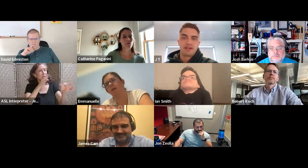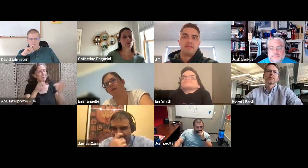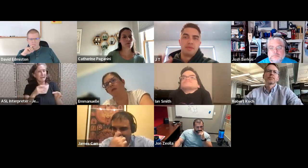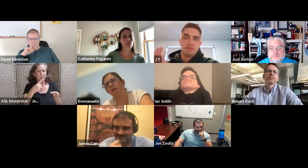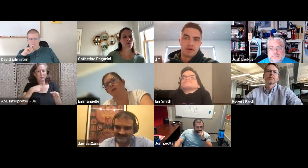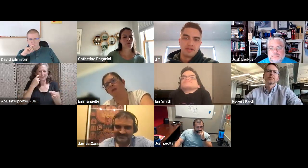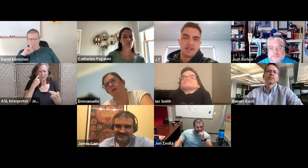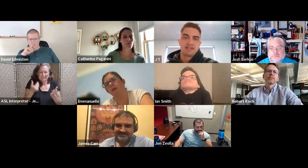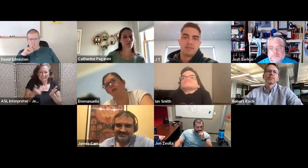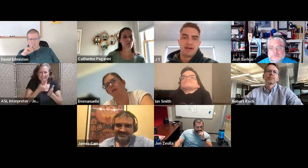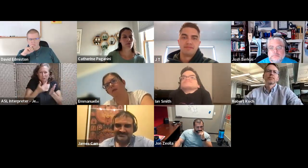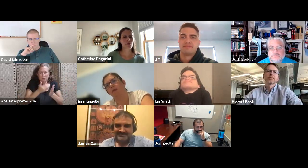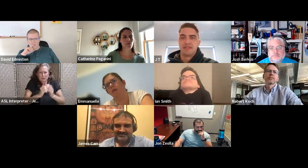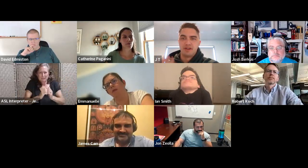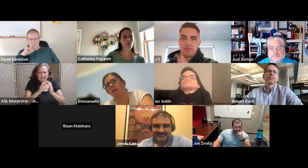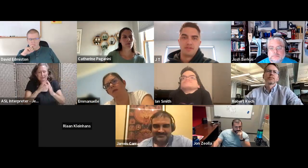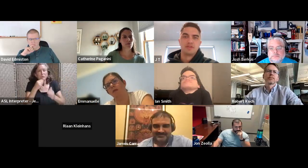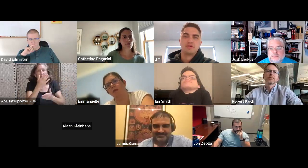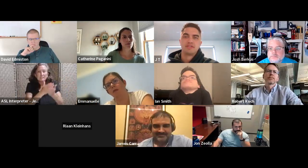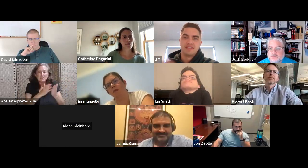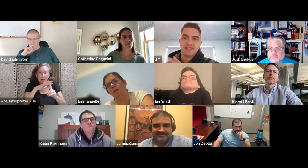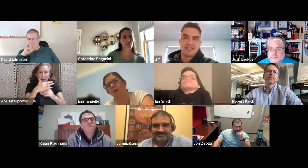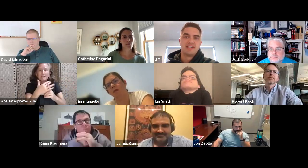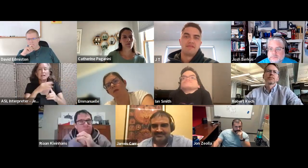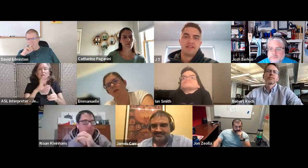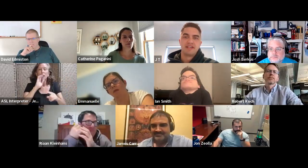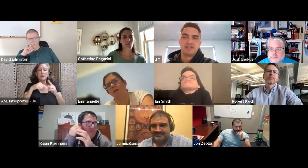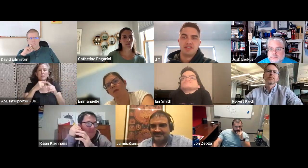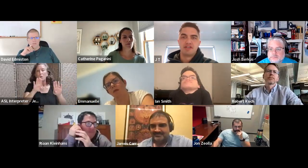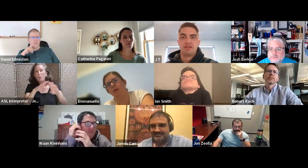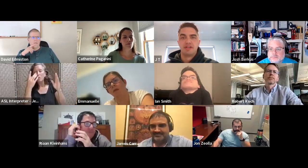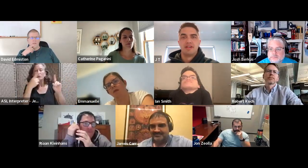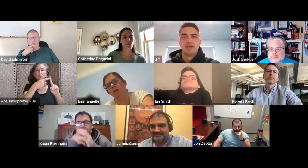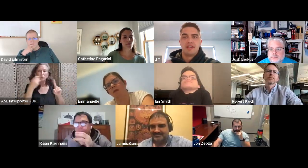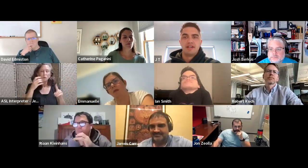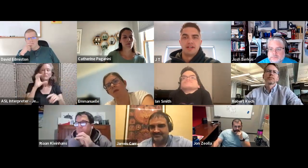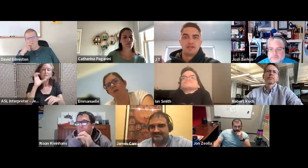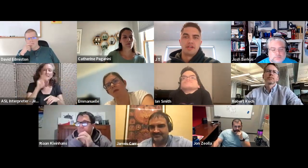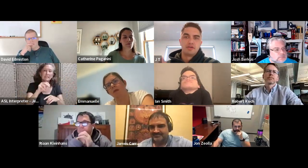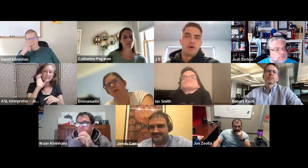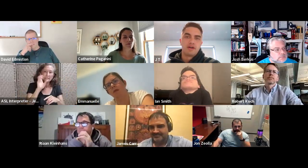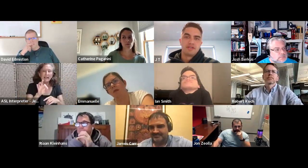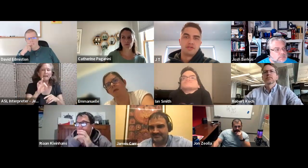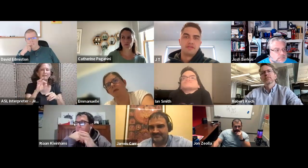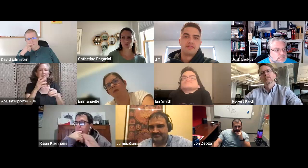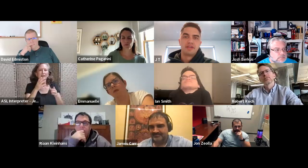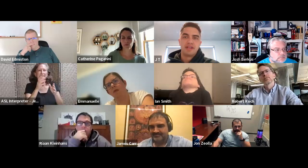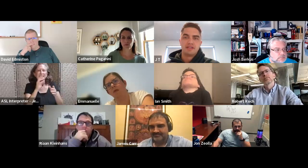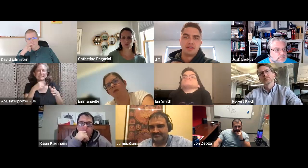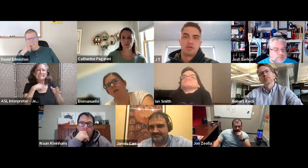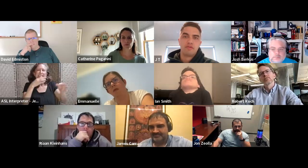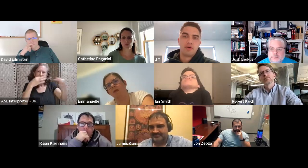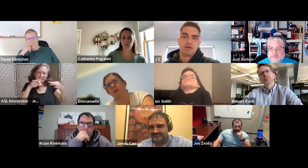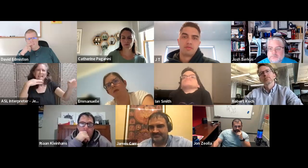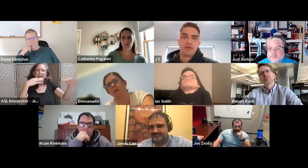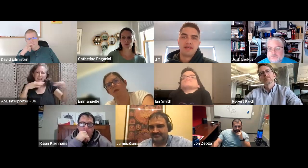time I'd given a bit more context about, you know, open source and CNCF and things in general, it took a little while to sort of get